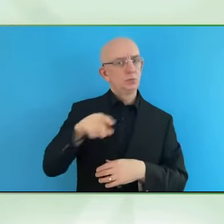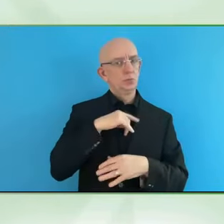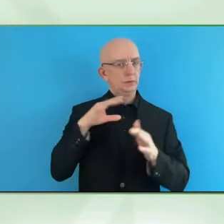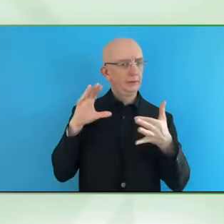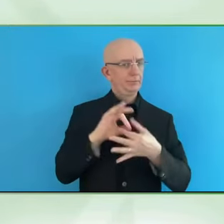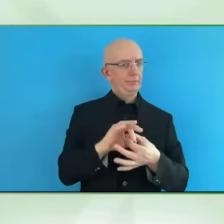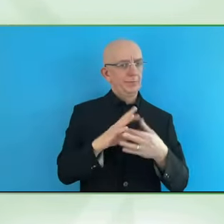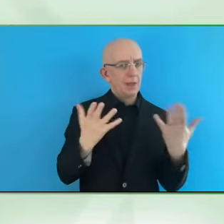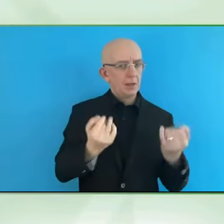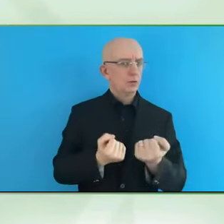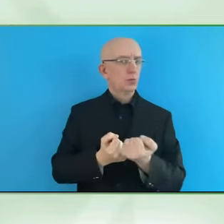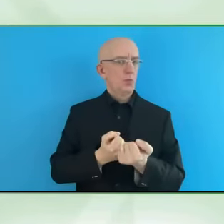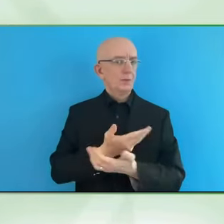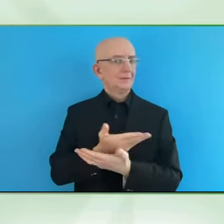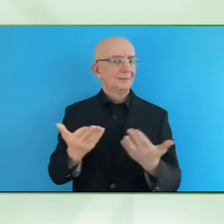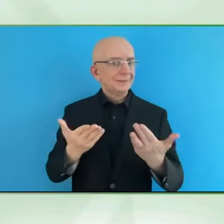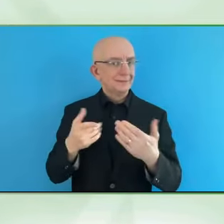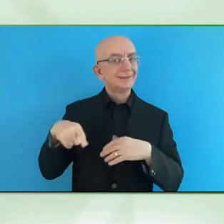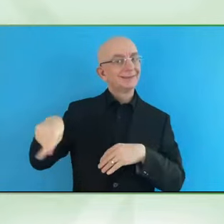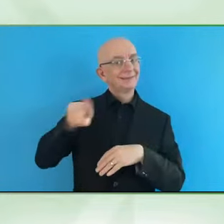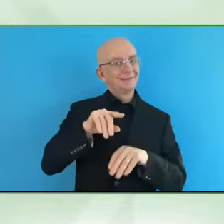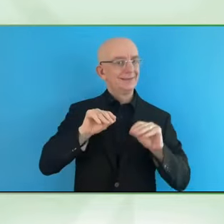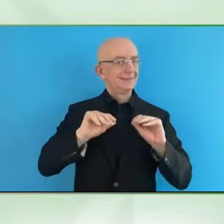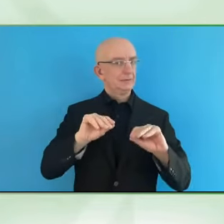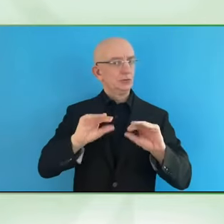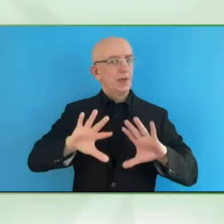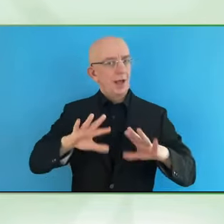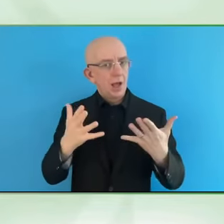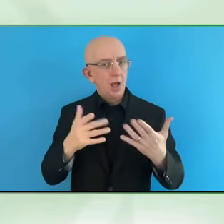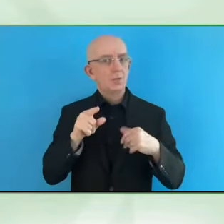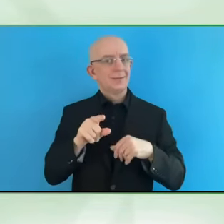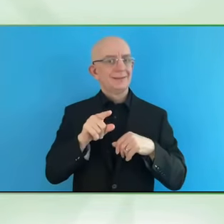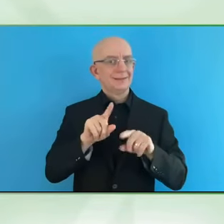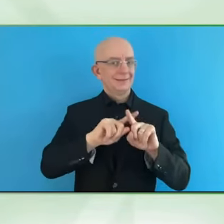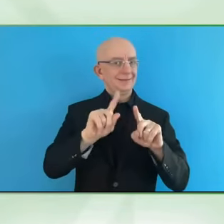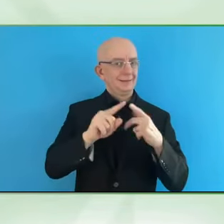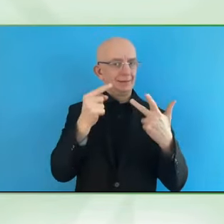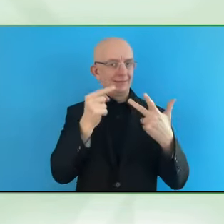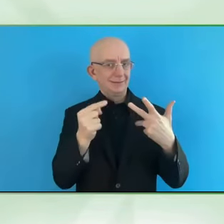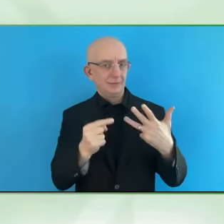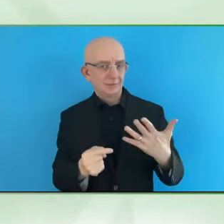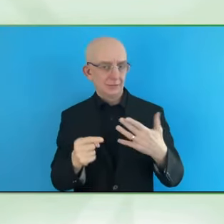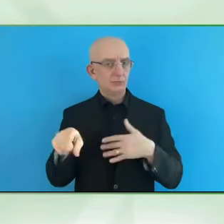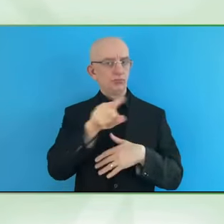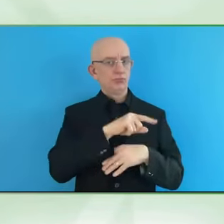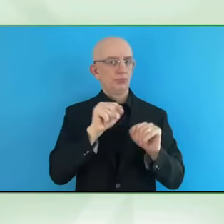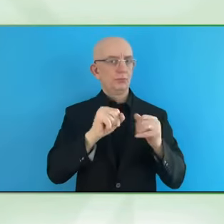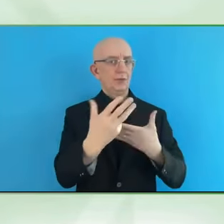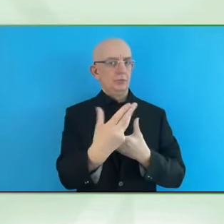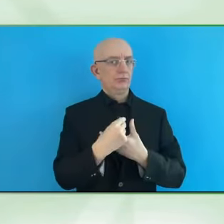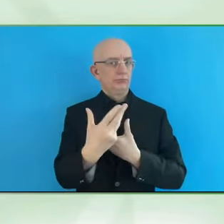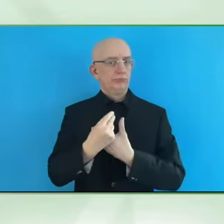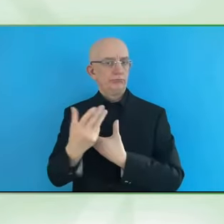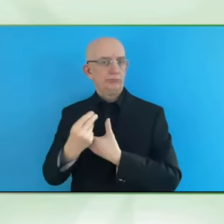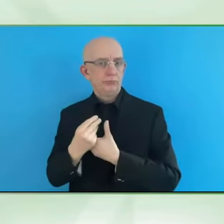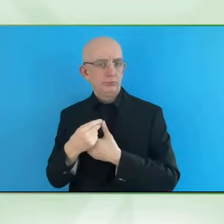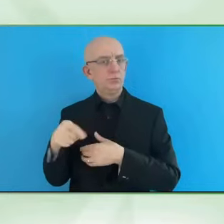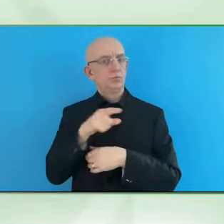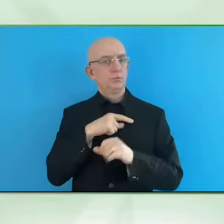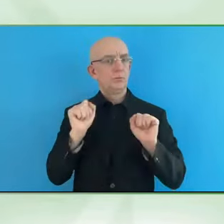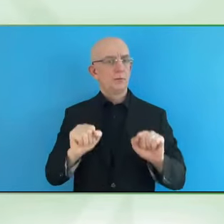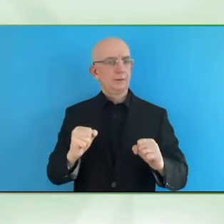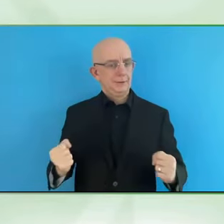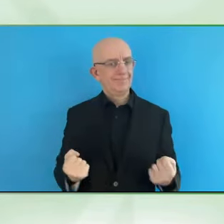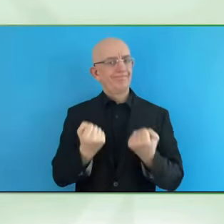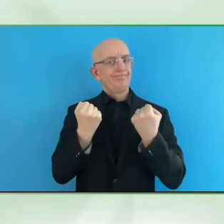Mm-hmm. Thank you, Elizabeth. So now we turn to Lydia Braxma from the Netherlands, who will